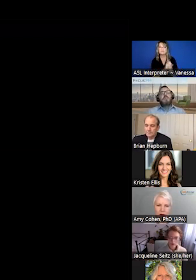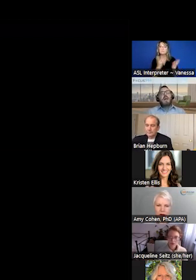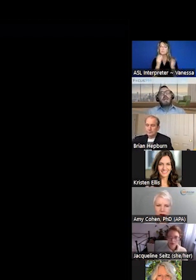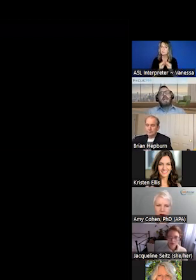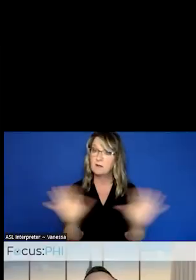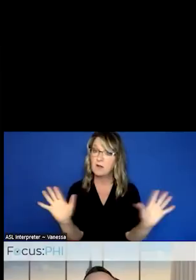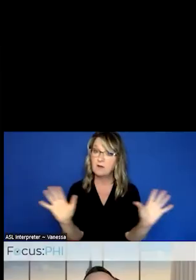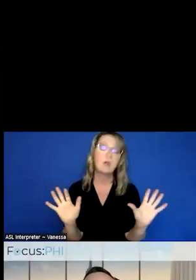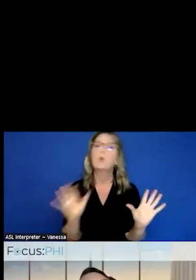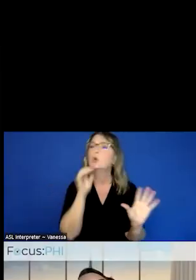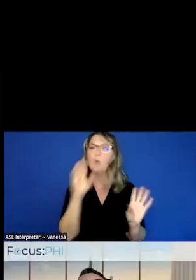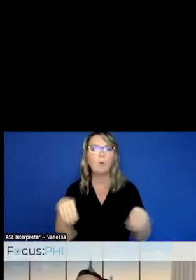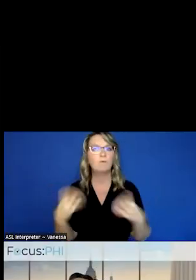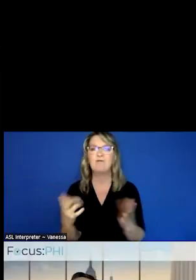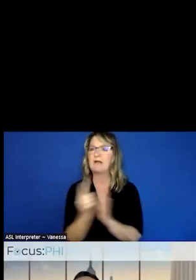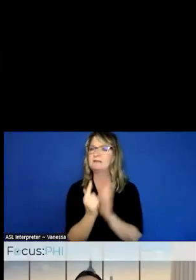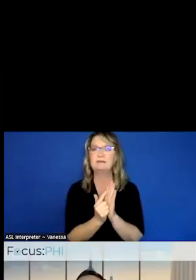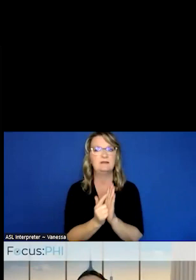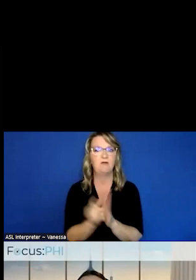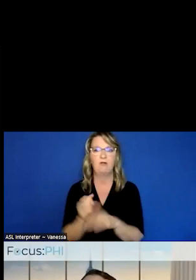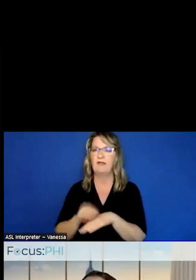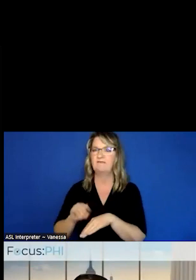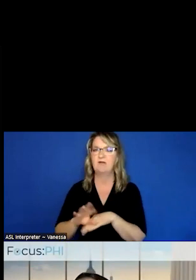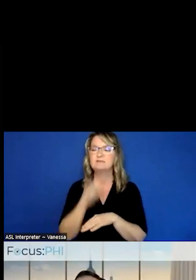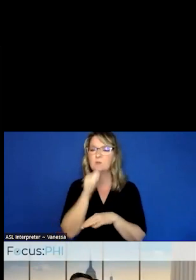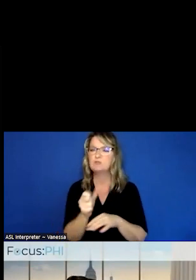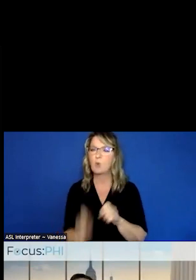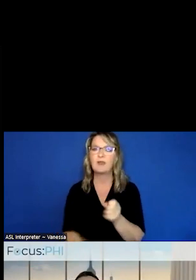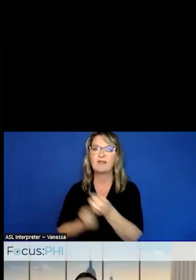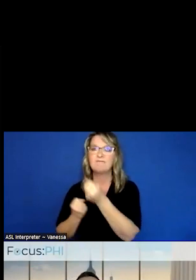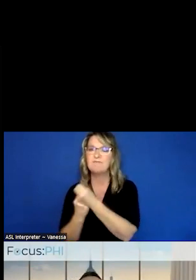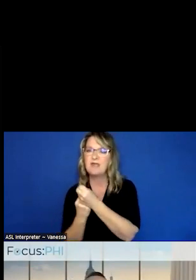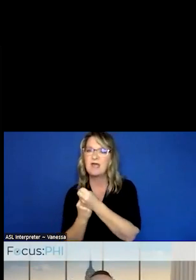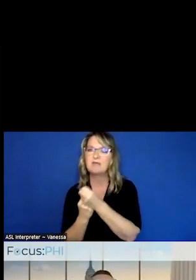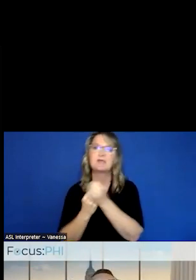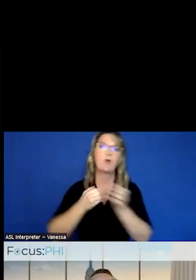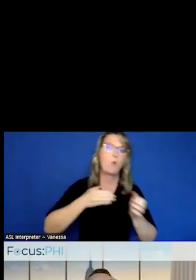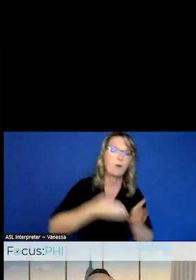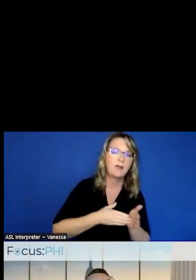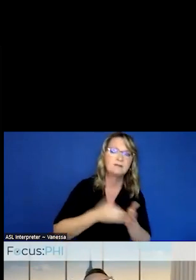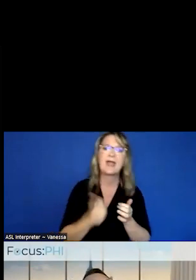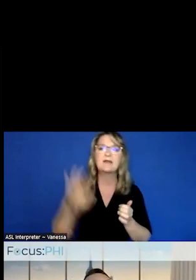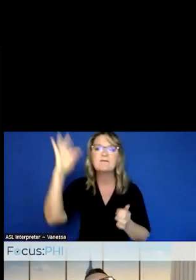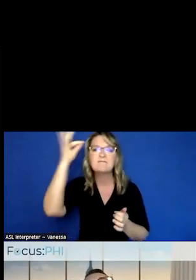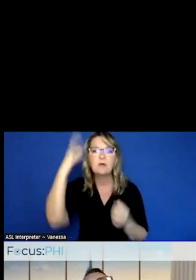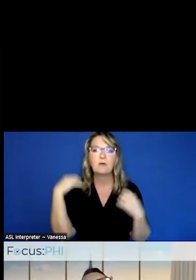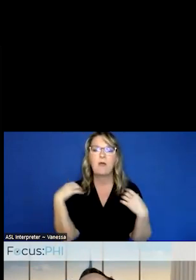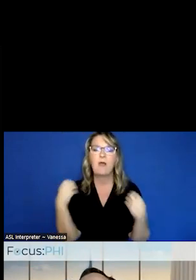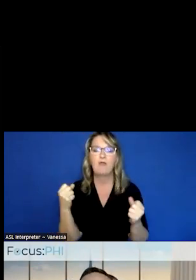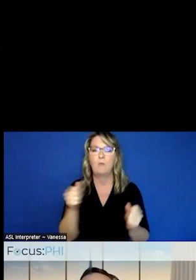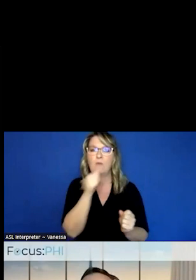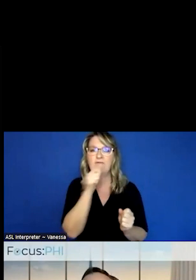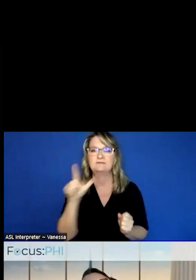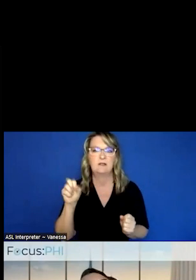do not provide legal advice and we don't advocate for, in favor of, or against any of the federal health privacy laws. We're also